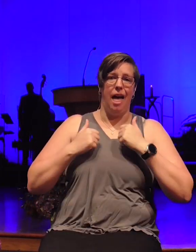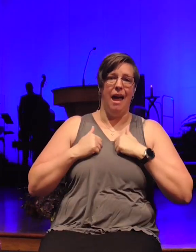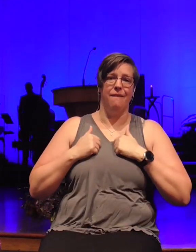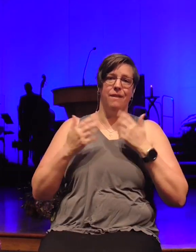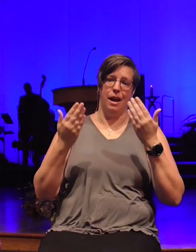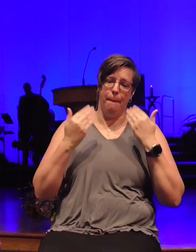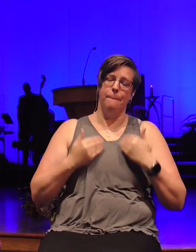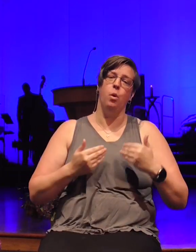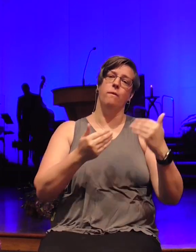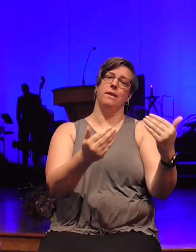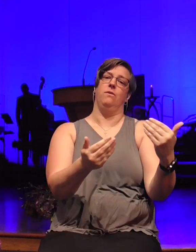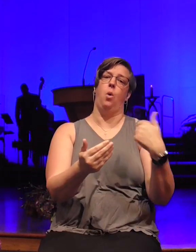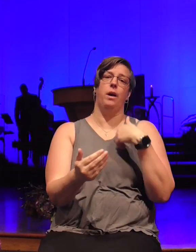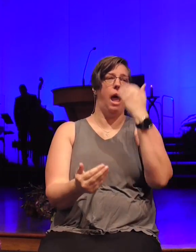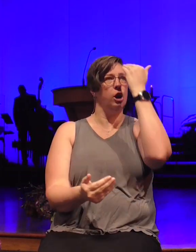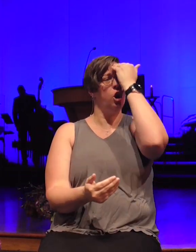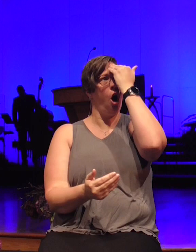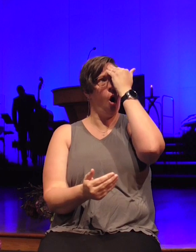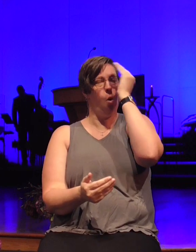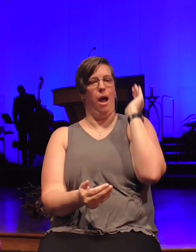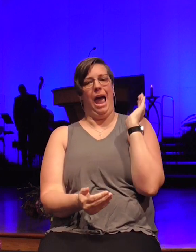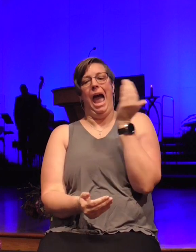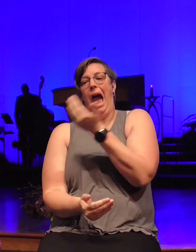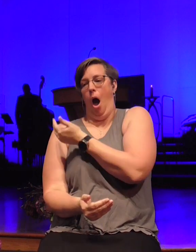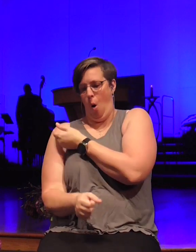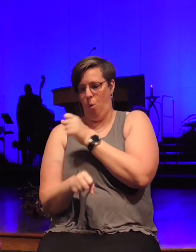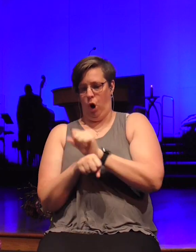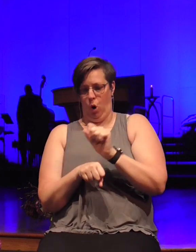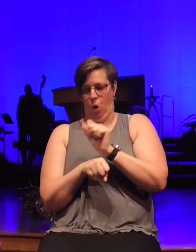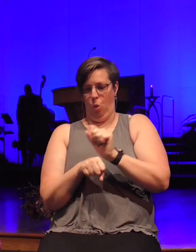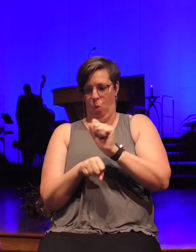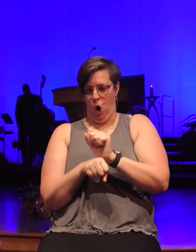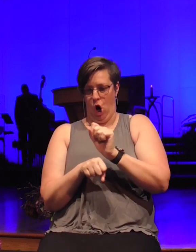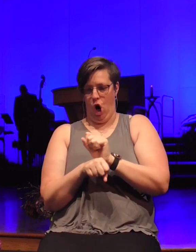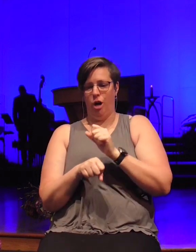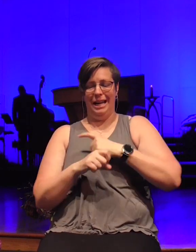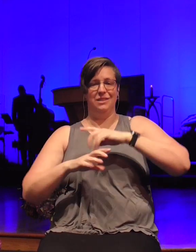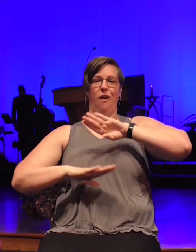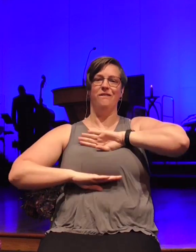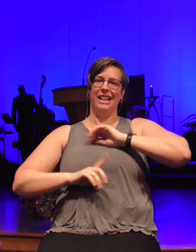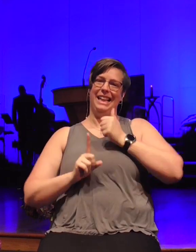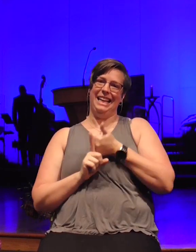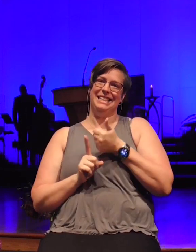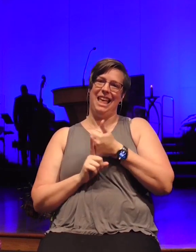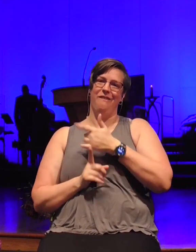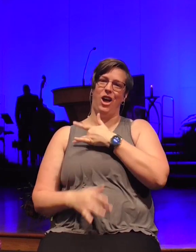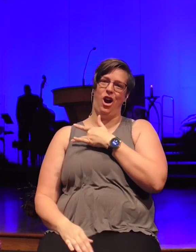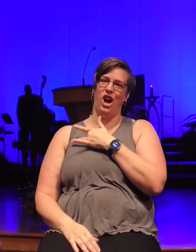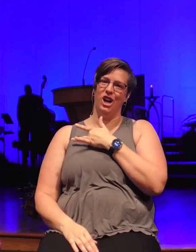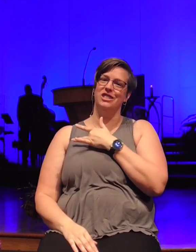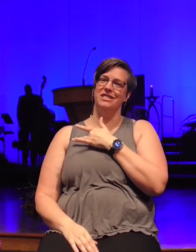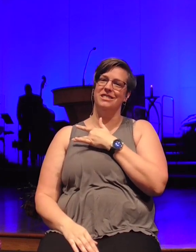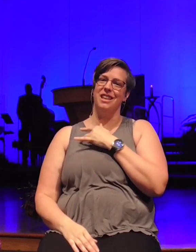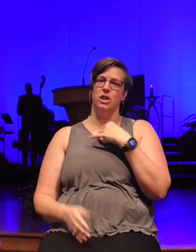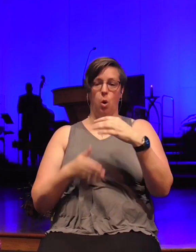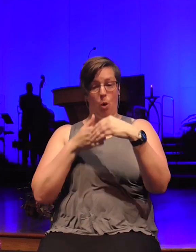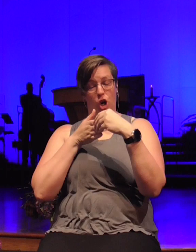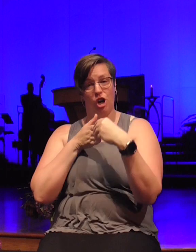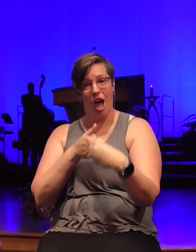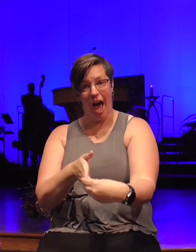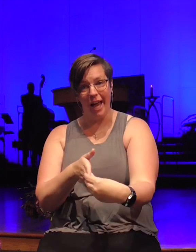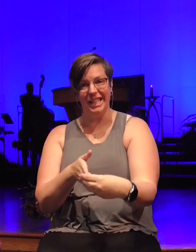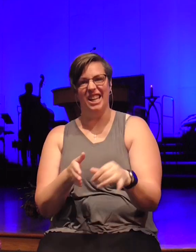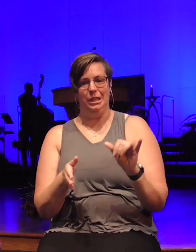forward and knowing our work in our own heart is fulfilling itself, and we are guided to the